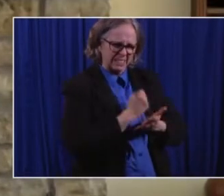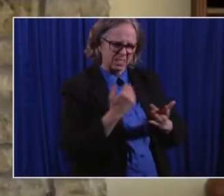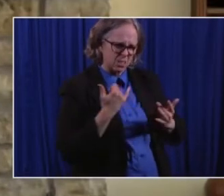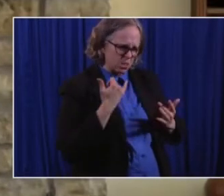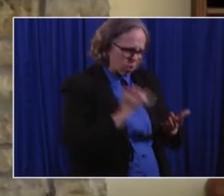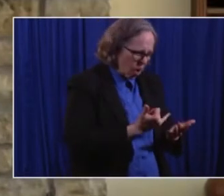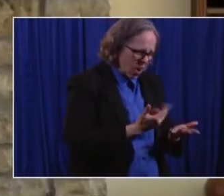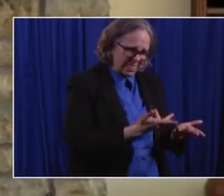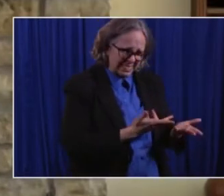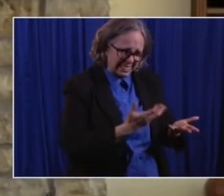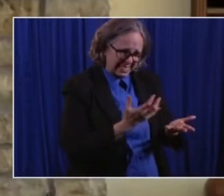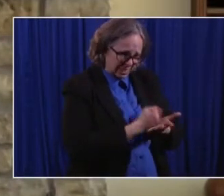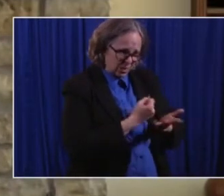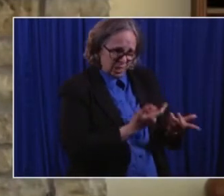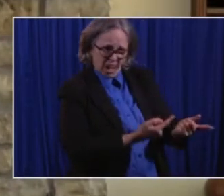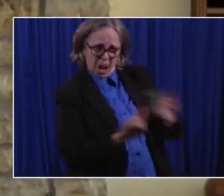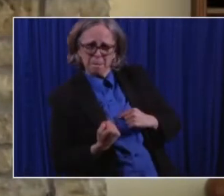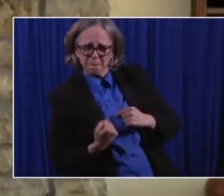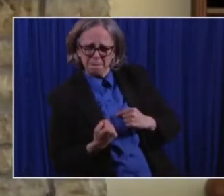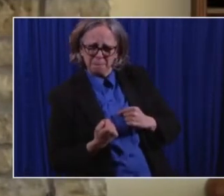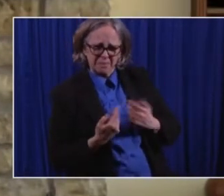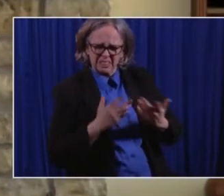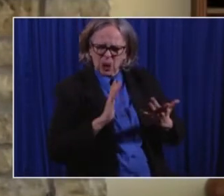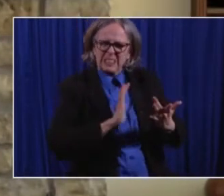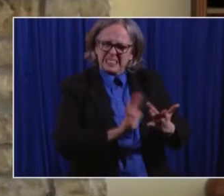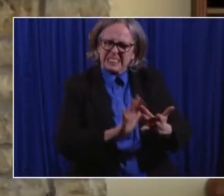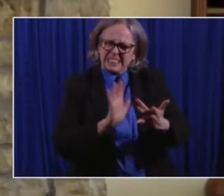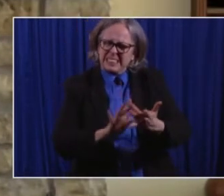in? We're also seeing some other